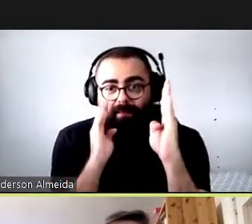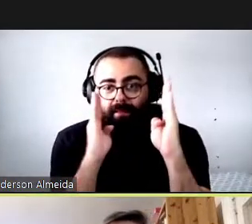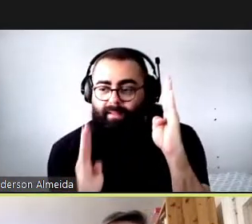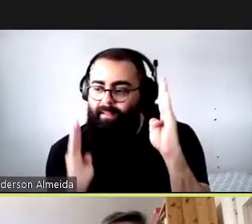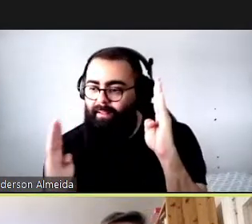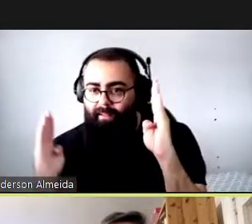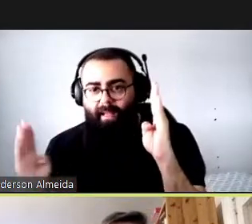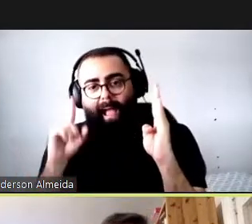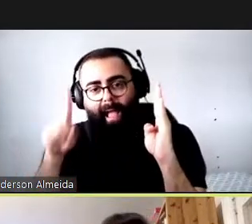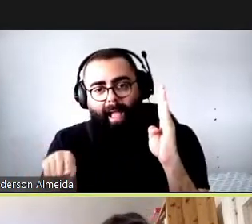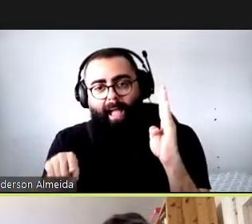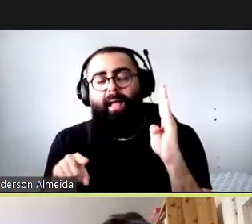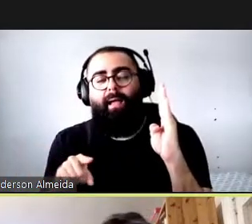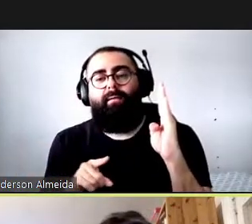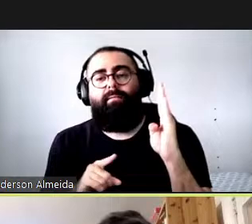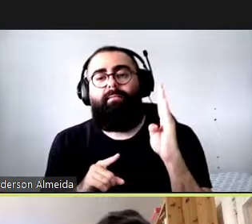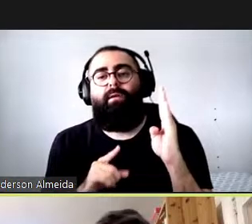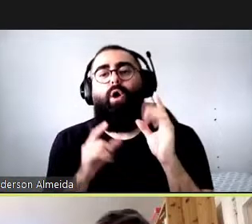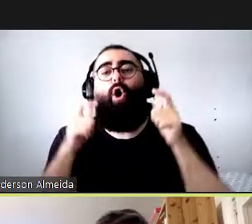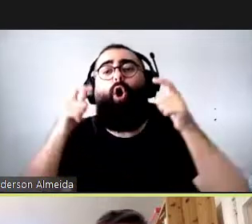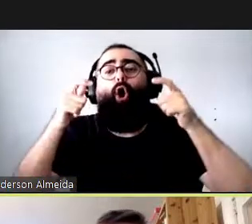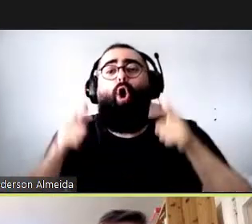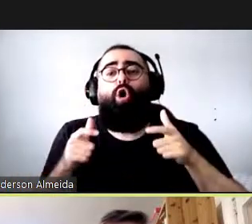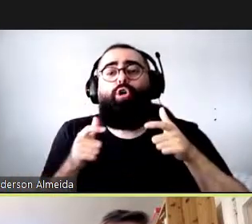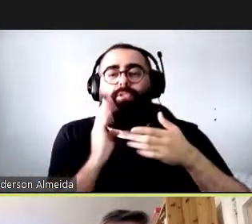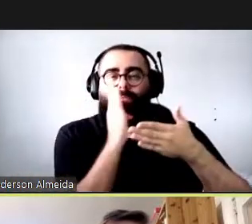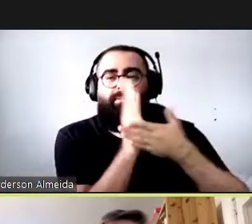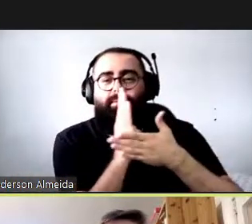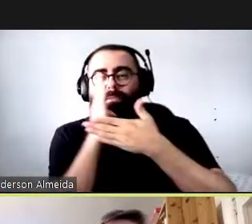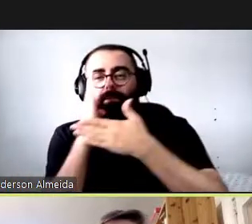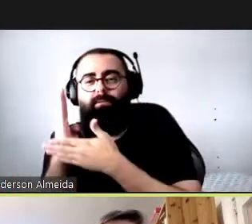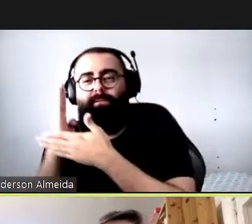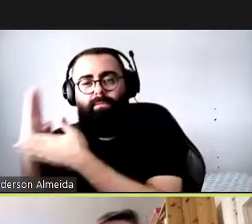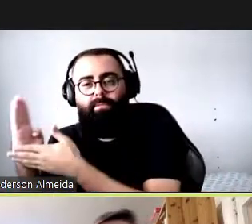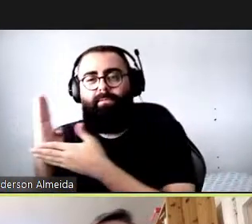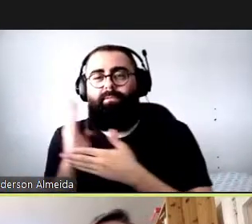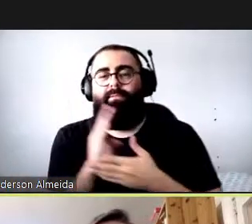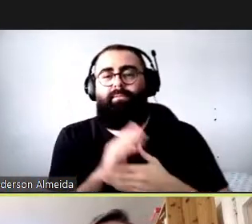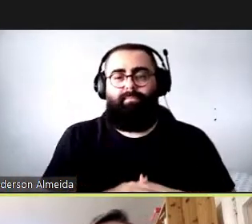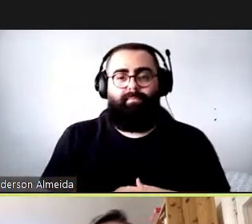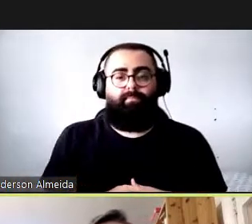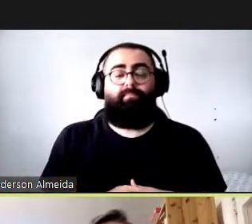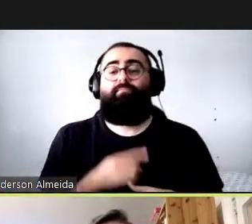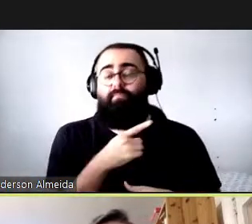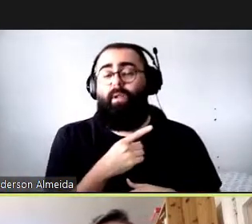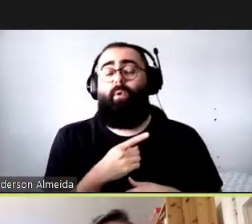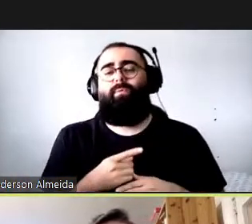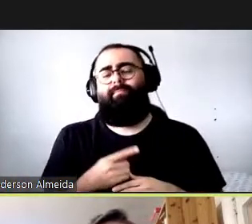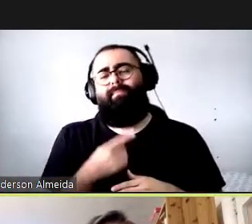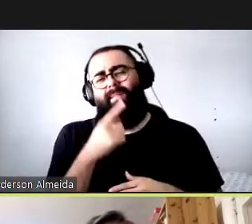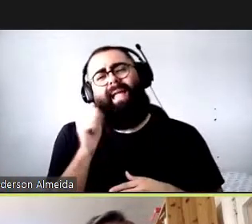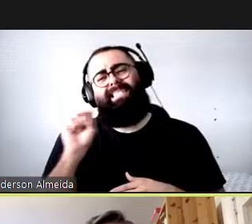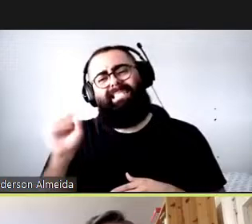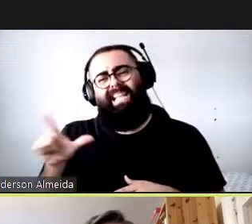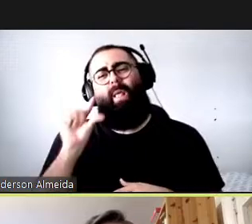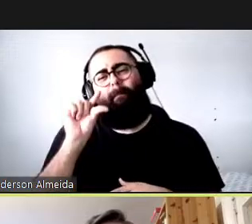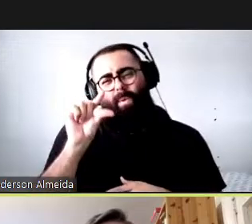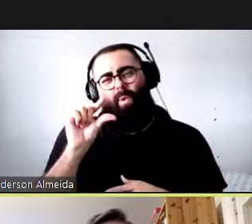Because English has relatively flexible word order, the lexical sign for